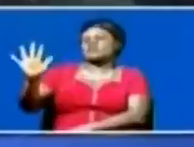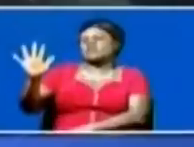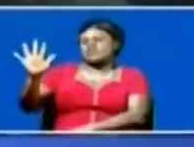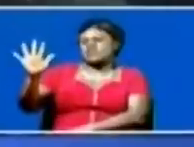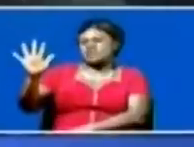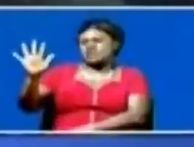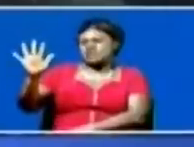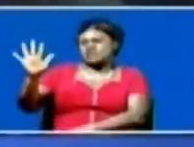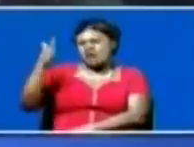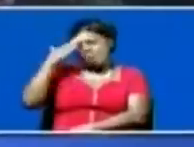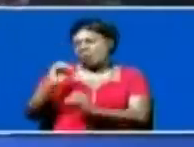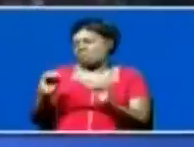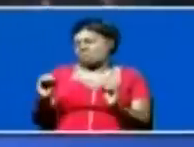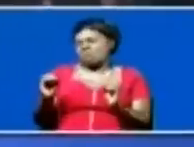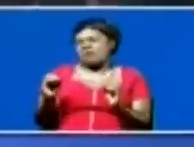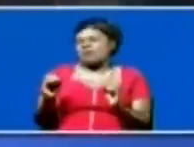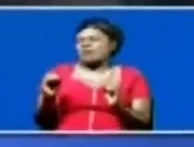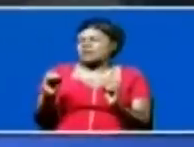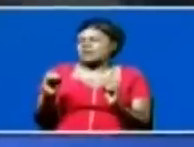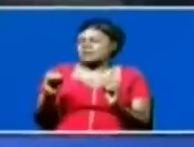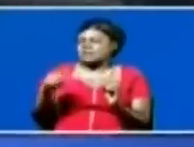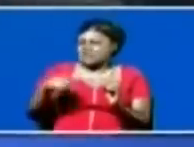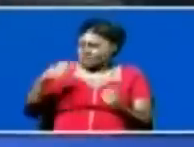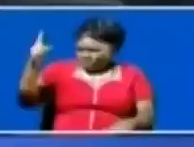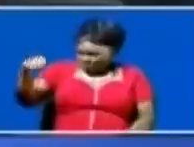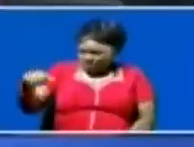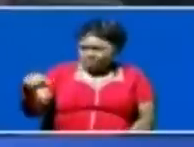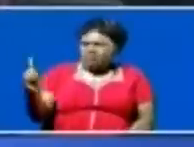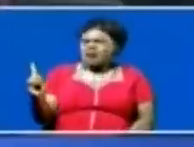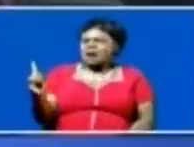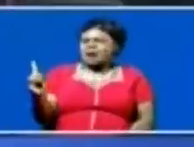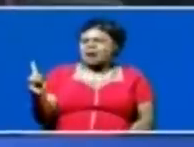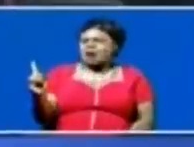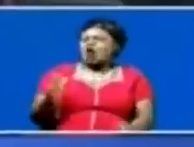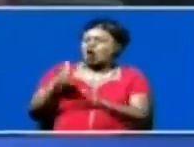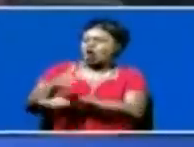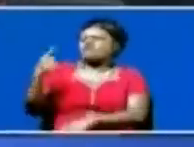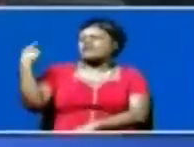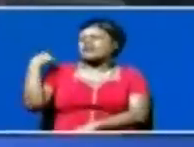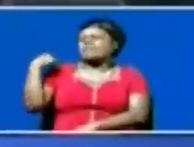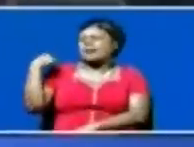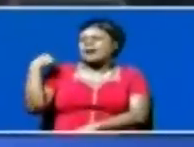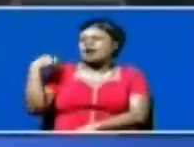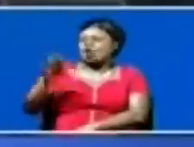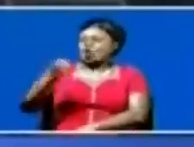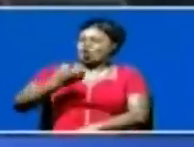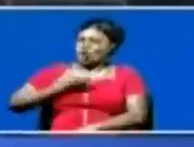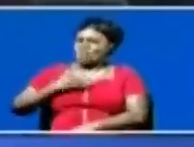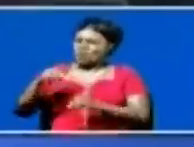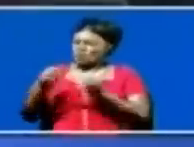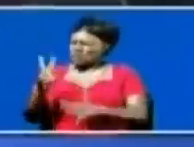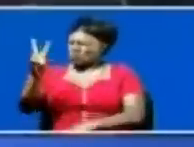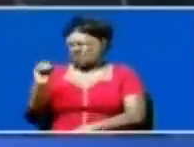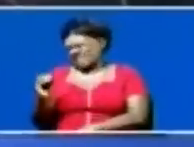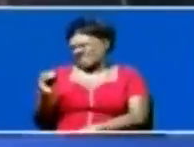or 212. I don't know what they were saying. We passed the number required. And their own numbers, they were hardly